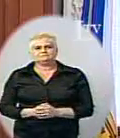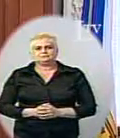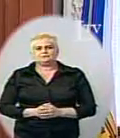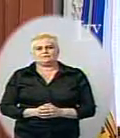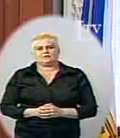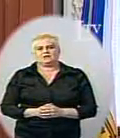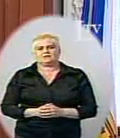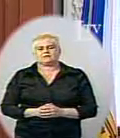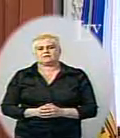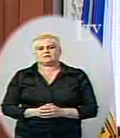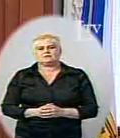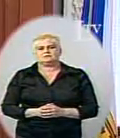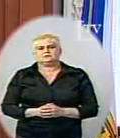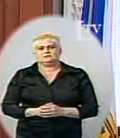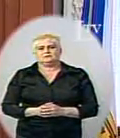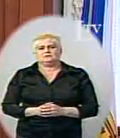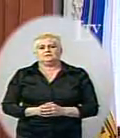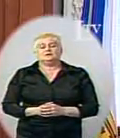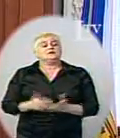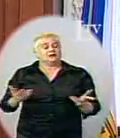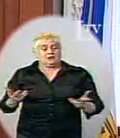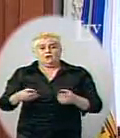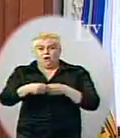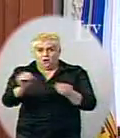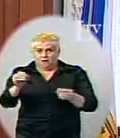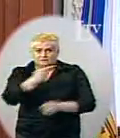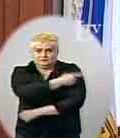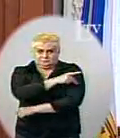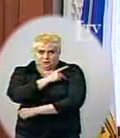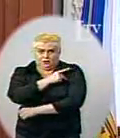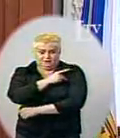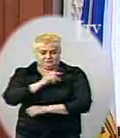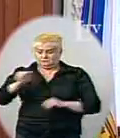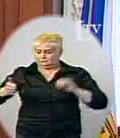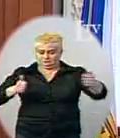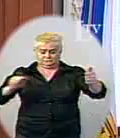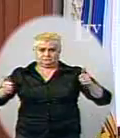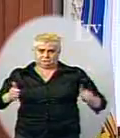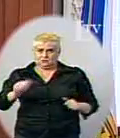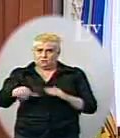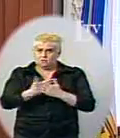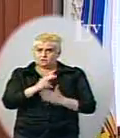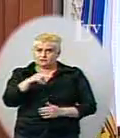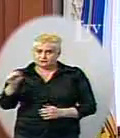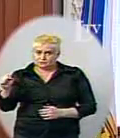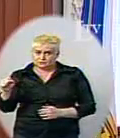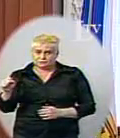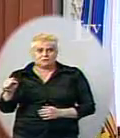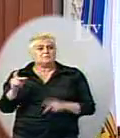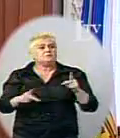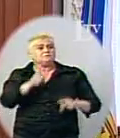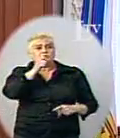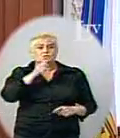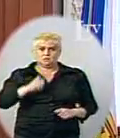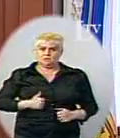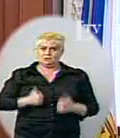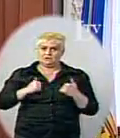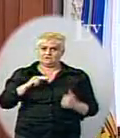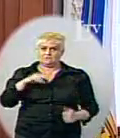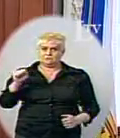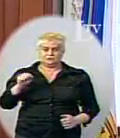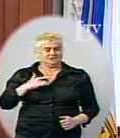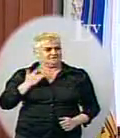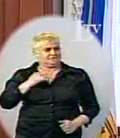Although provincial government offices are located in every corner of Nova Scotia, Nova Scotians think of